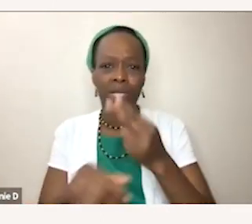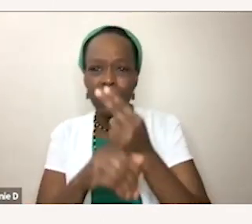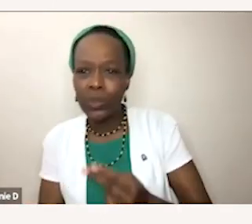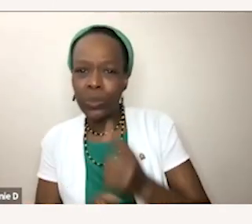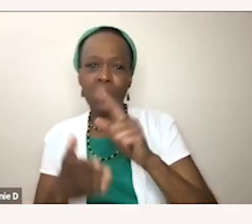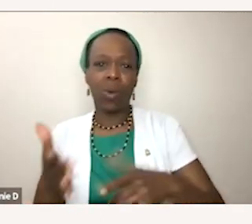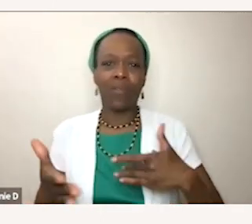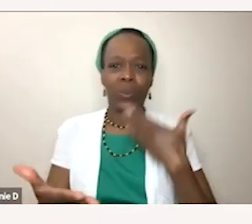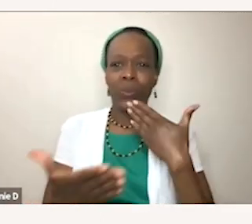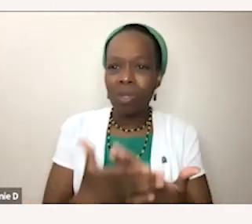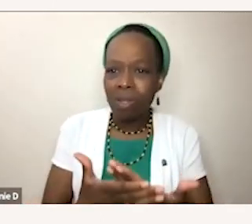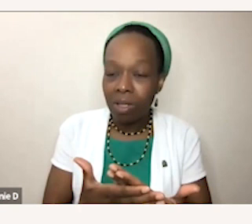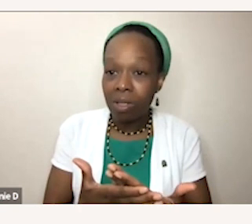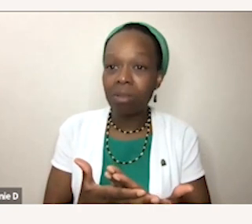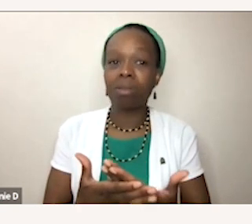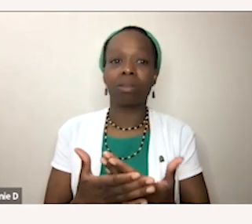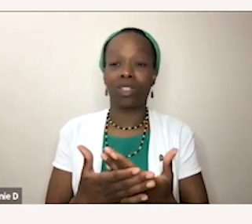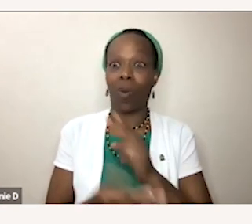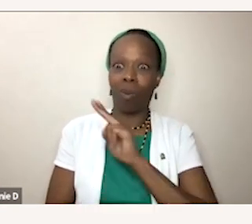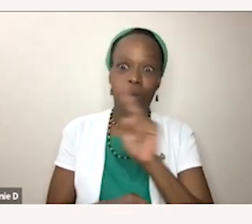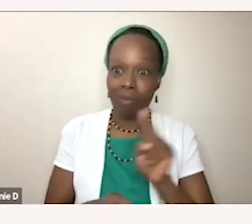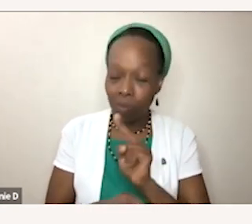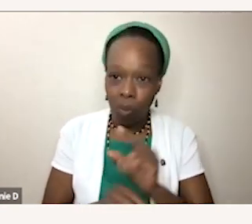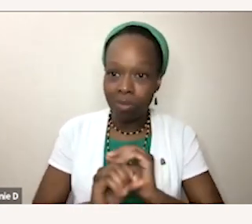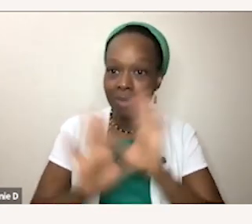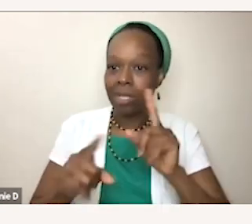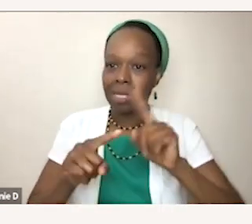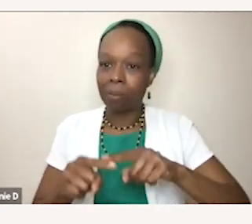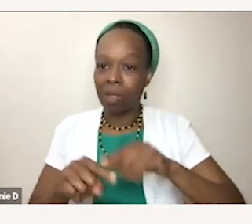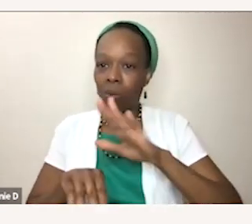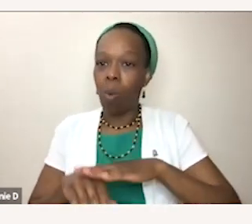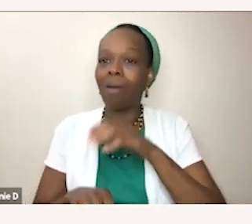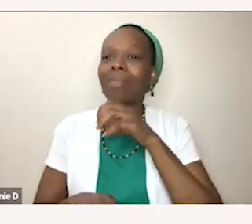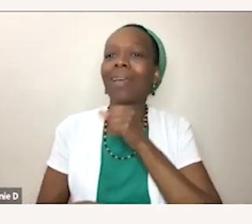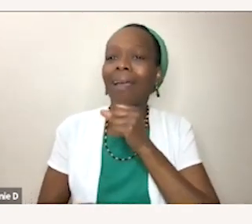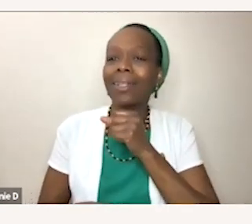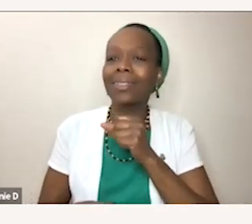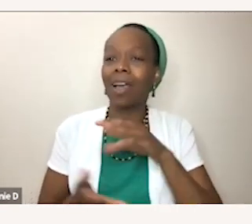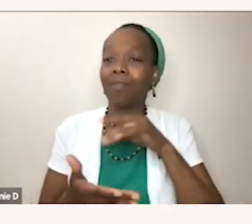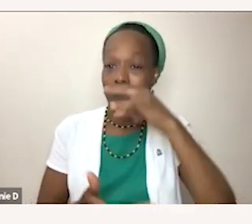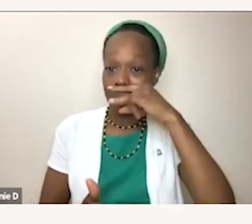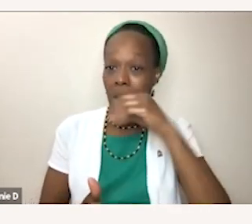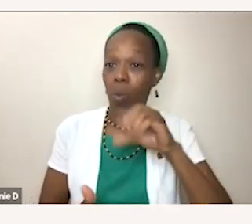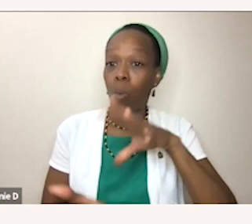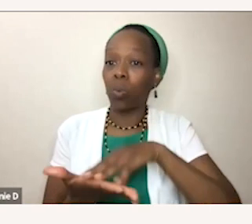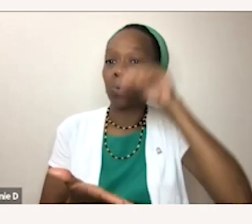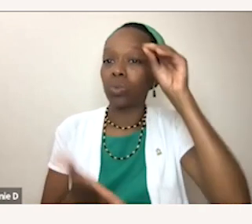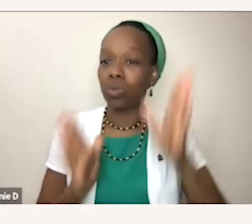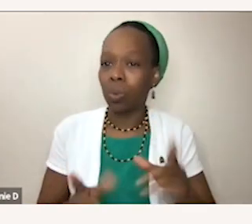is, obviously going to depend on the age of the child or the student, and thinking about